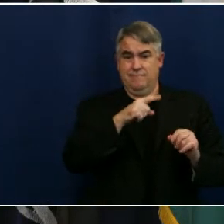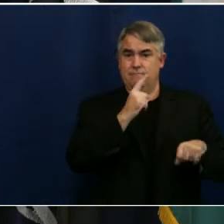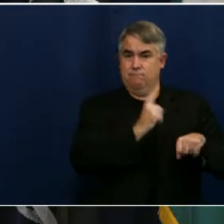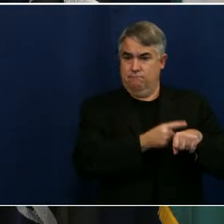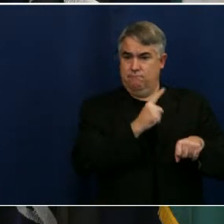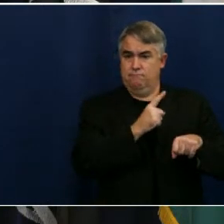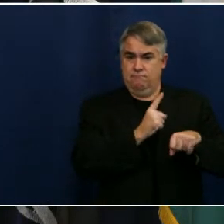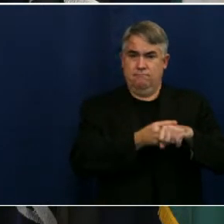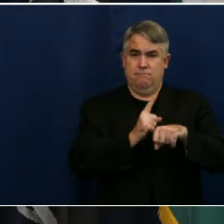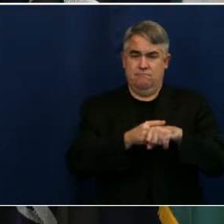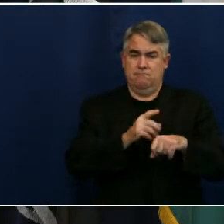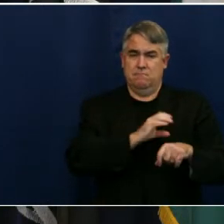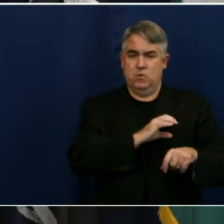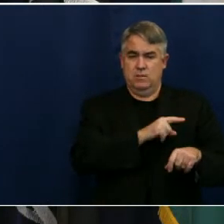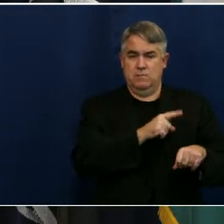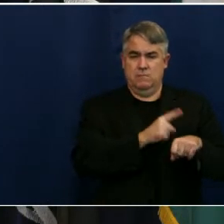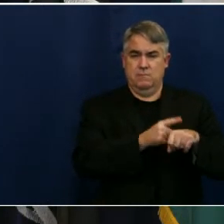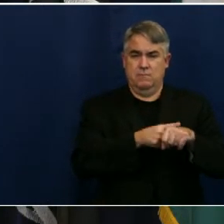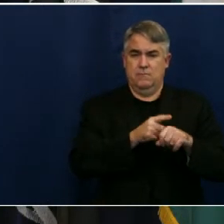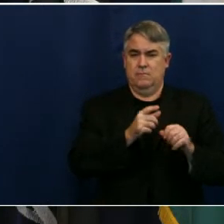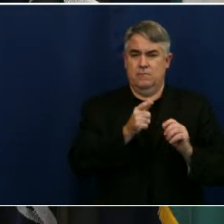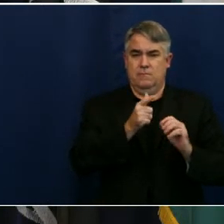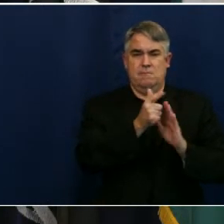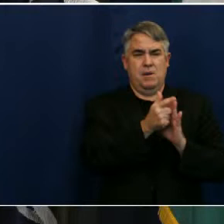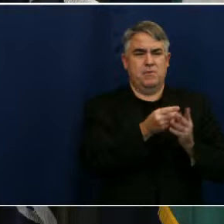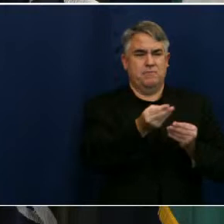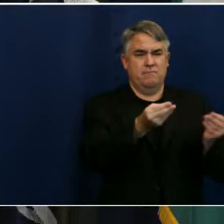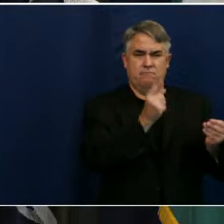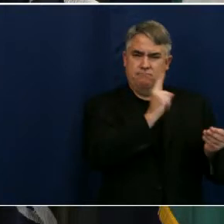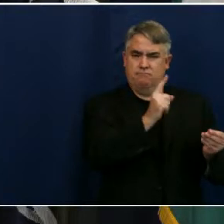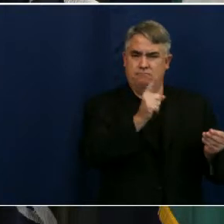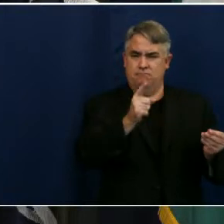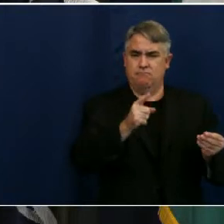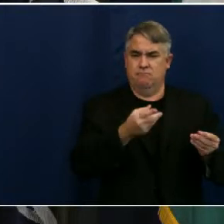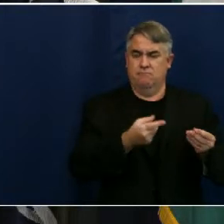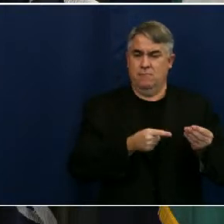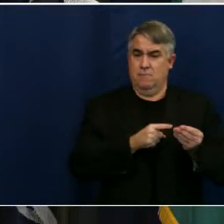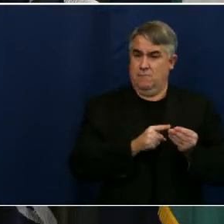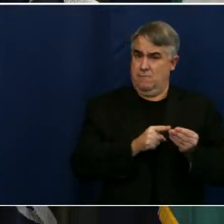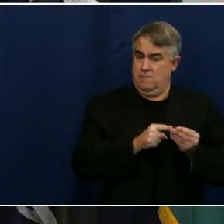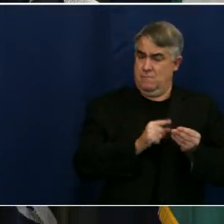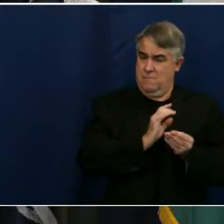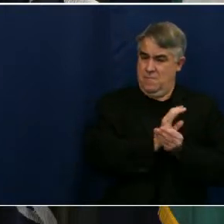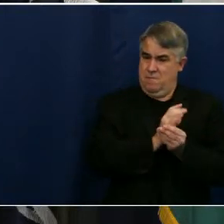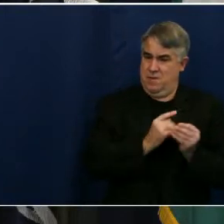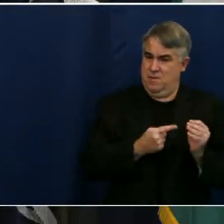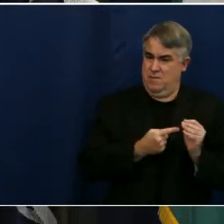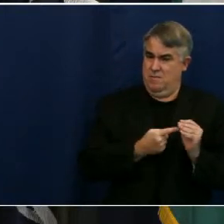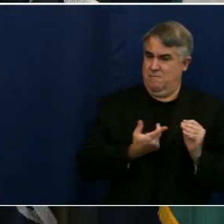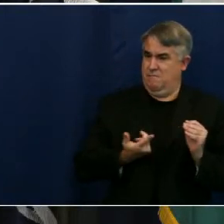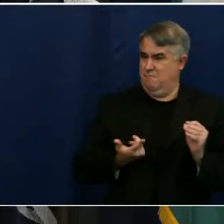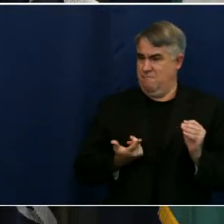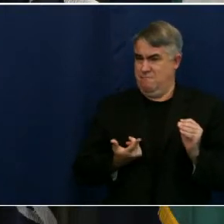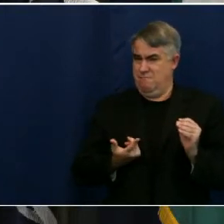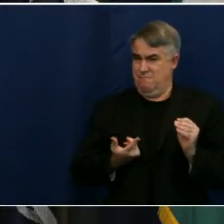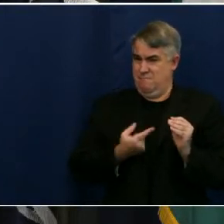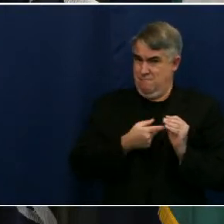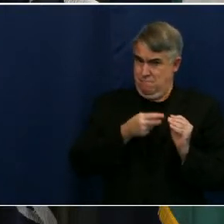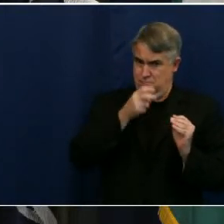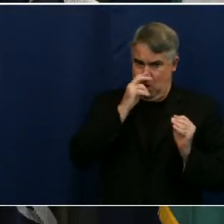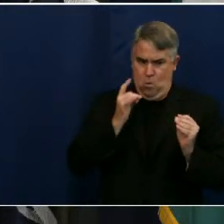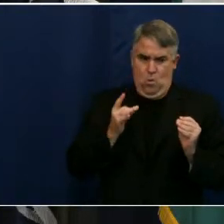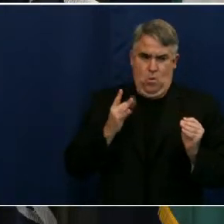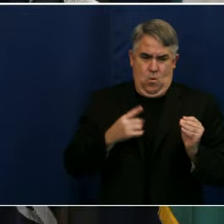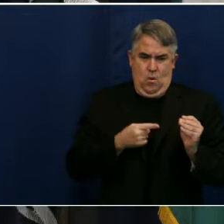those cease and desist orders and whatever citations associated with them, does those become moot because now they